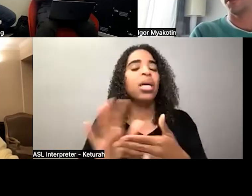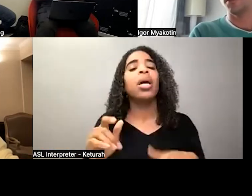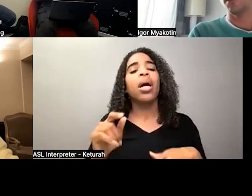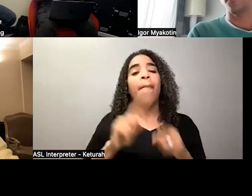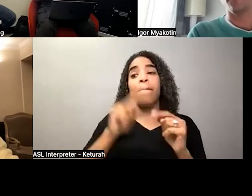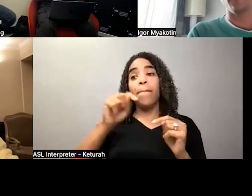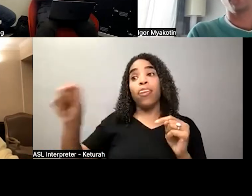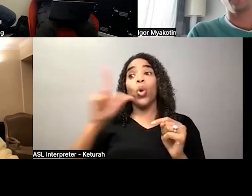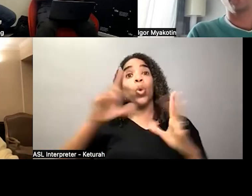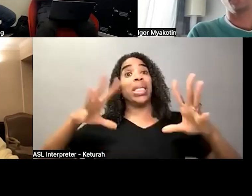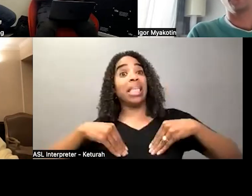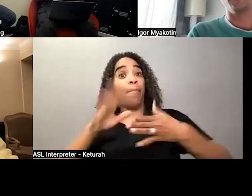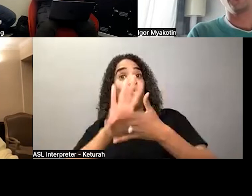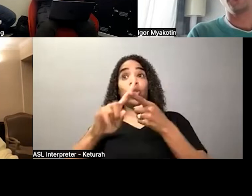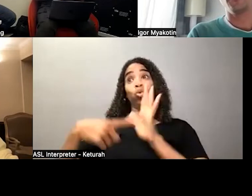the work that you do?